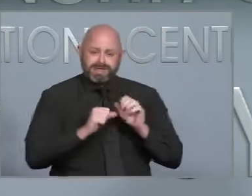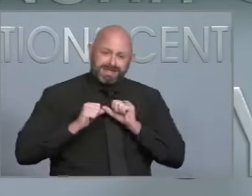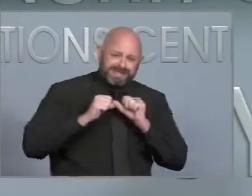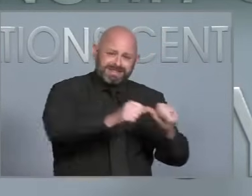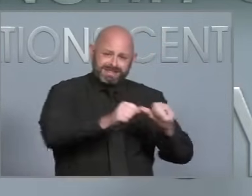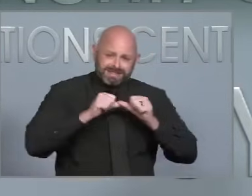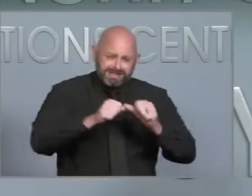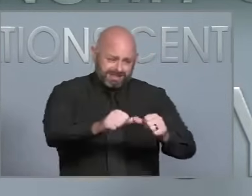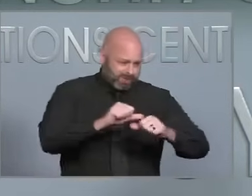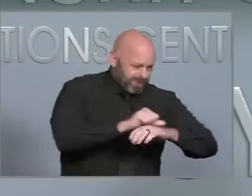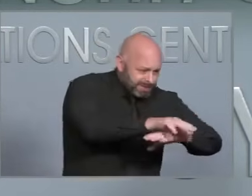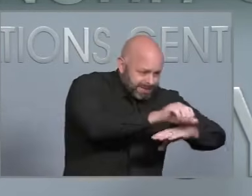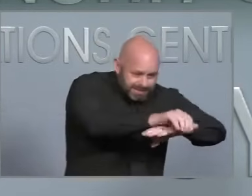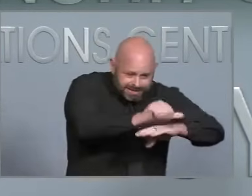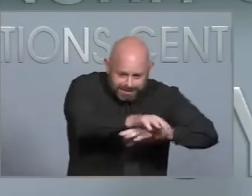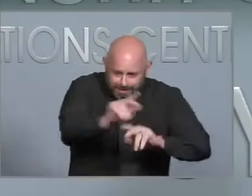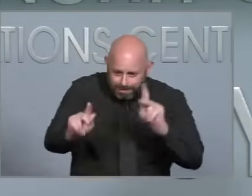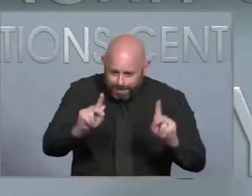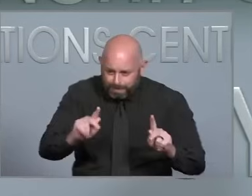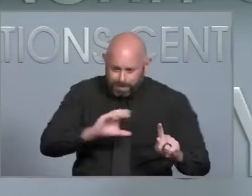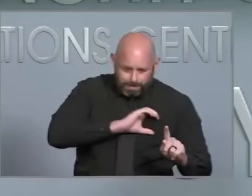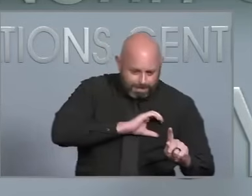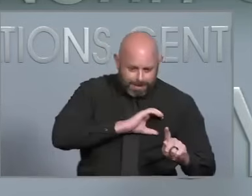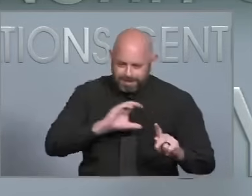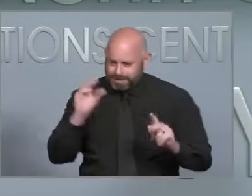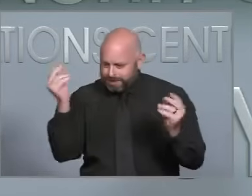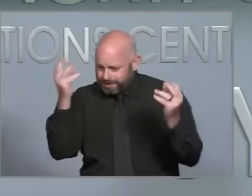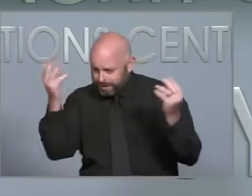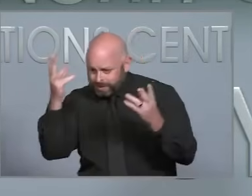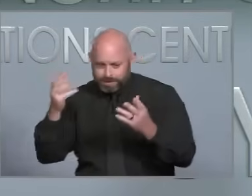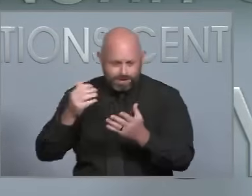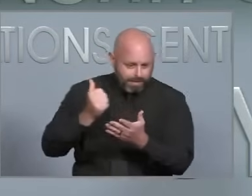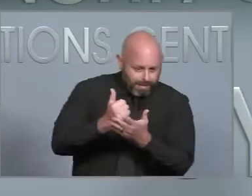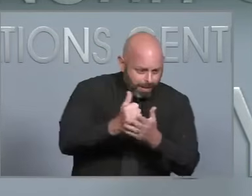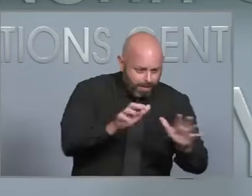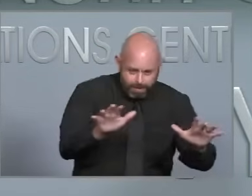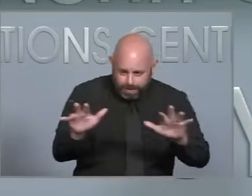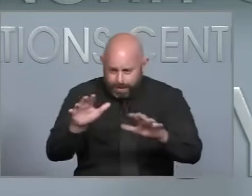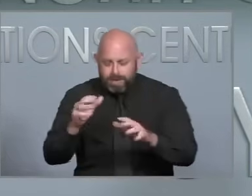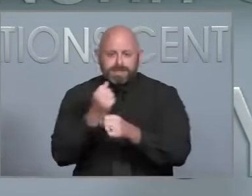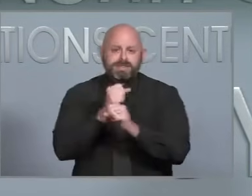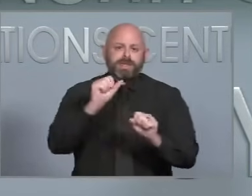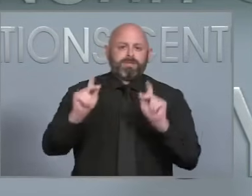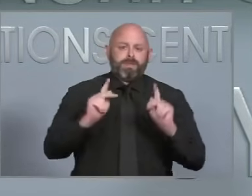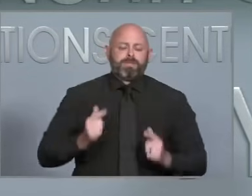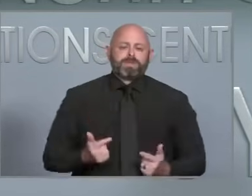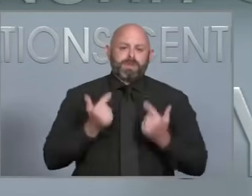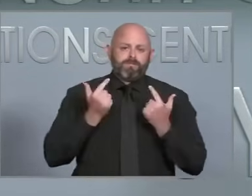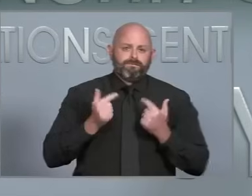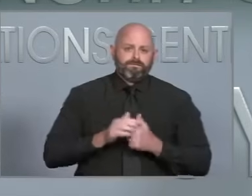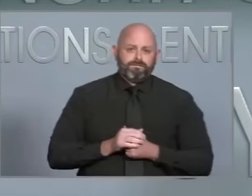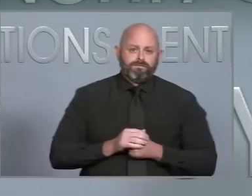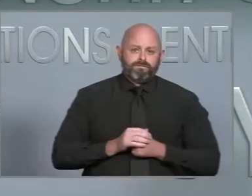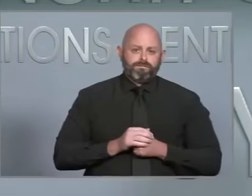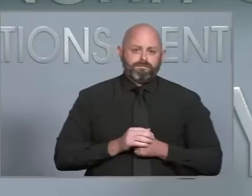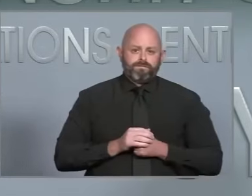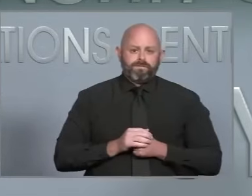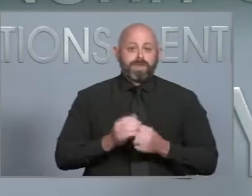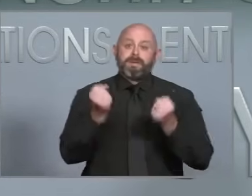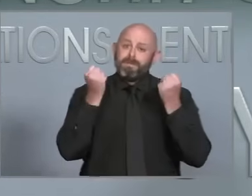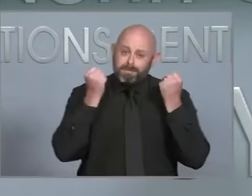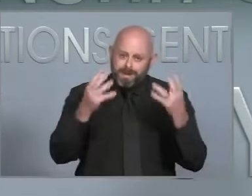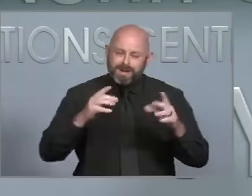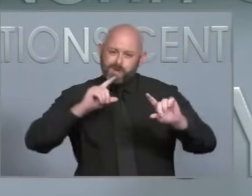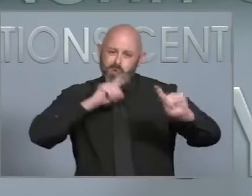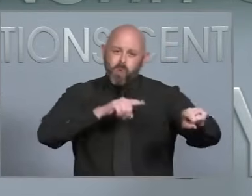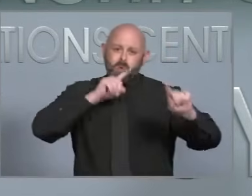resources strategically to save lives and to strengthen the response for counties and cities. Numerous evacuations